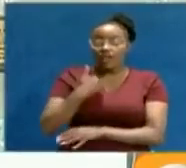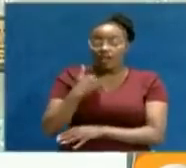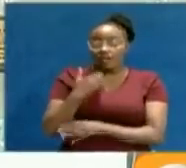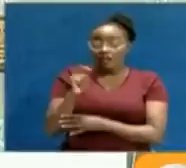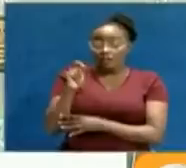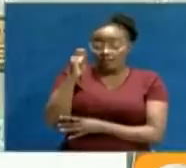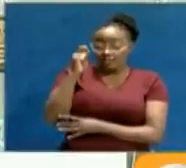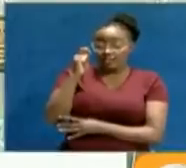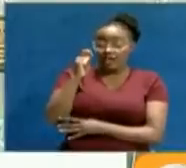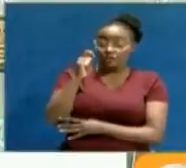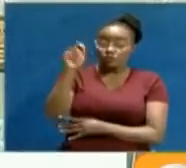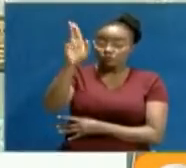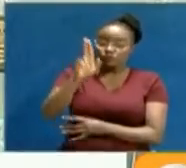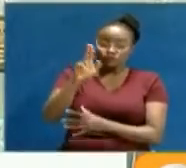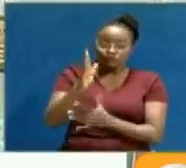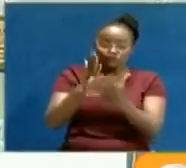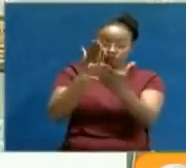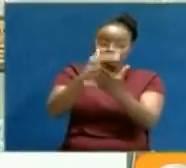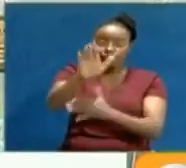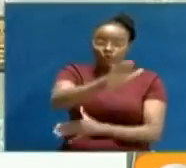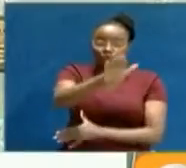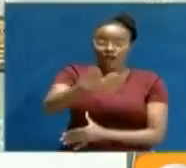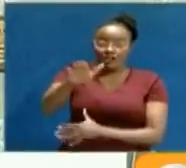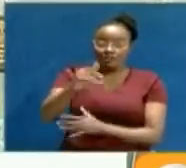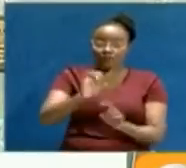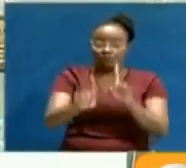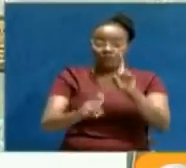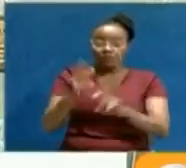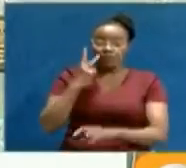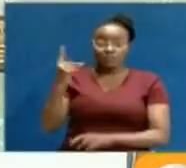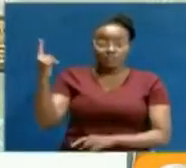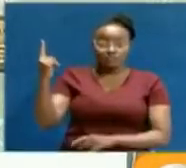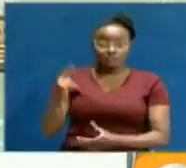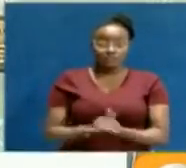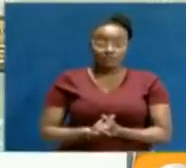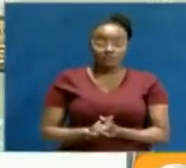President Kenyatta's submission for Parliament for vetting. Take a look.